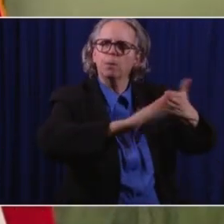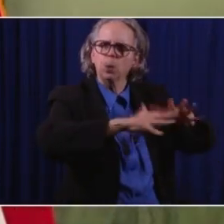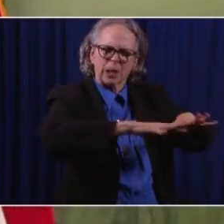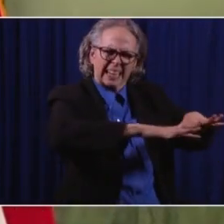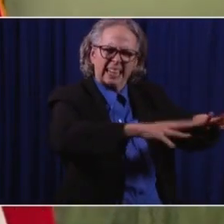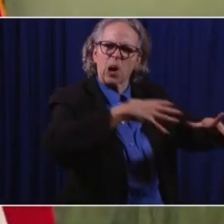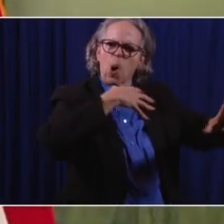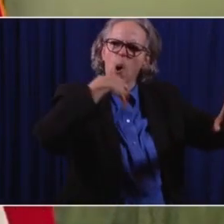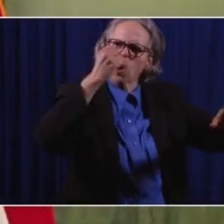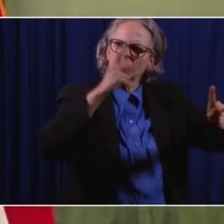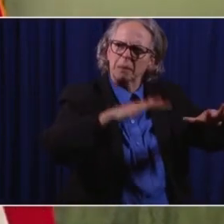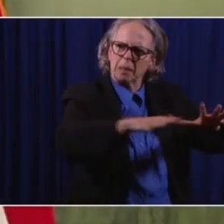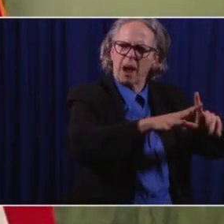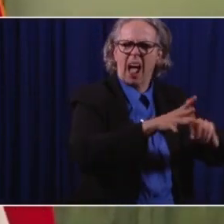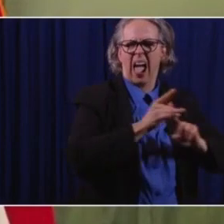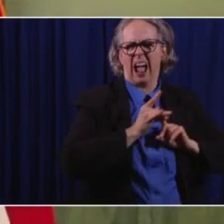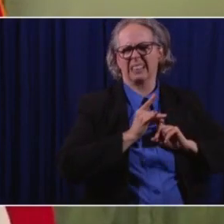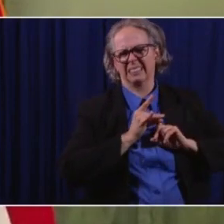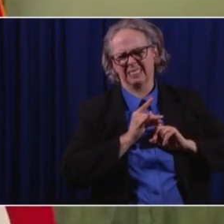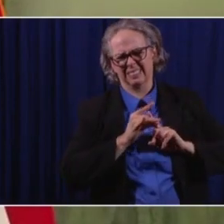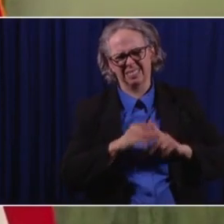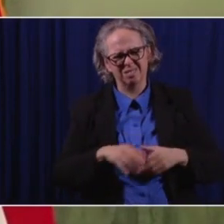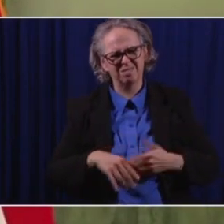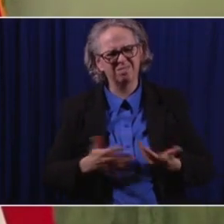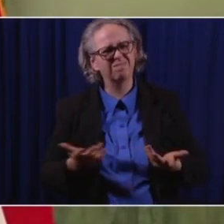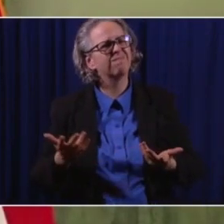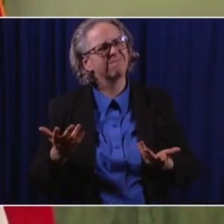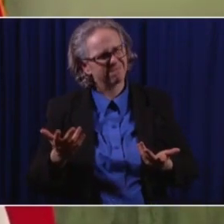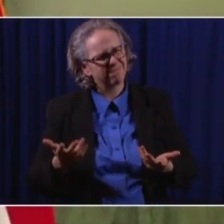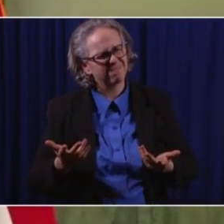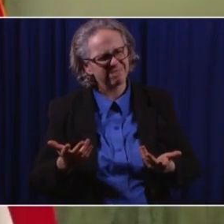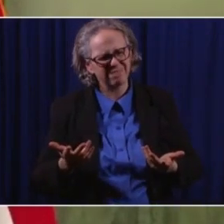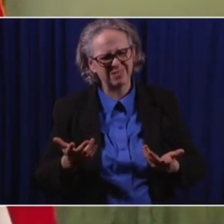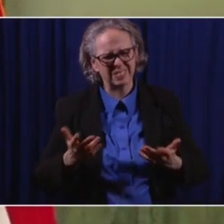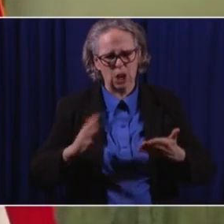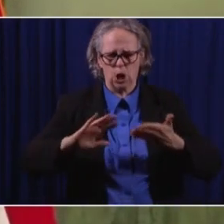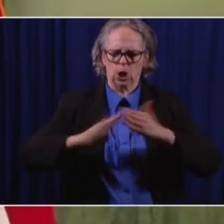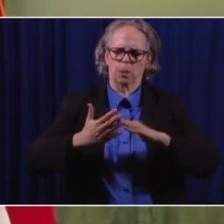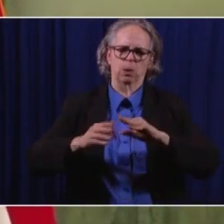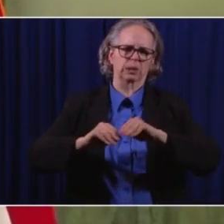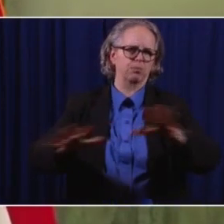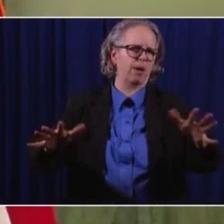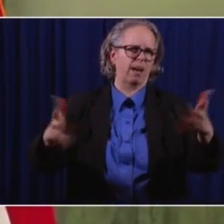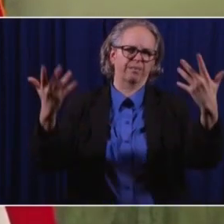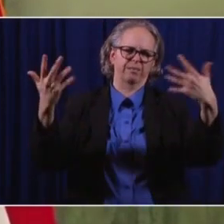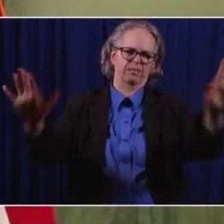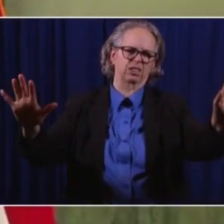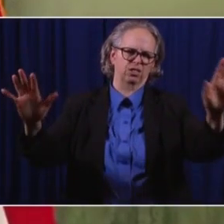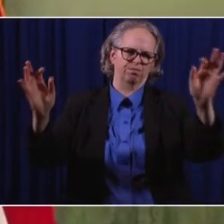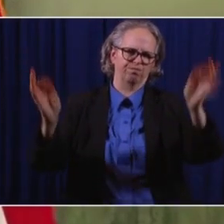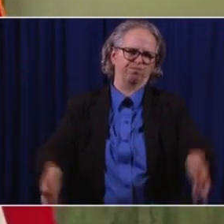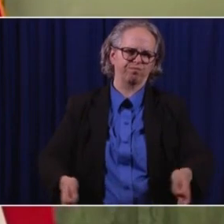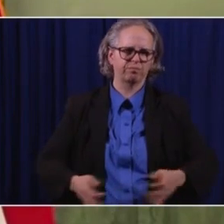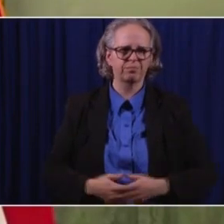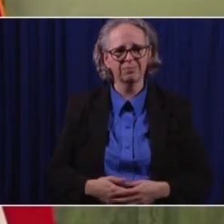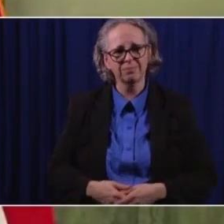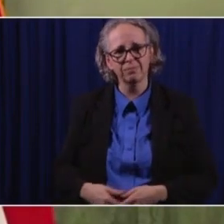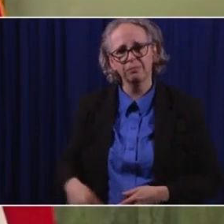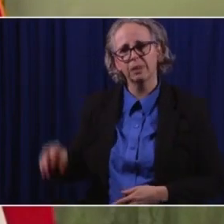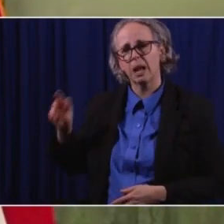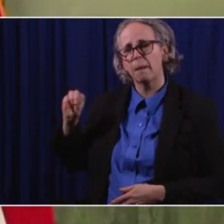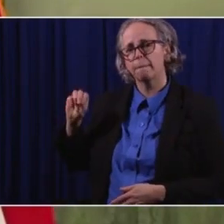Health Department officials also said they're seeing community spread. Over into the Mahoning Valley. Mahoning